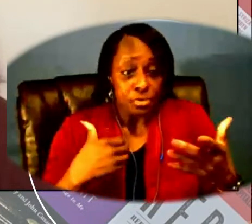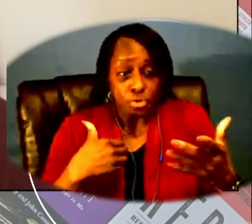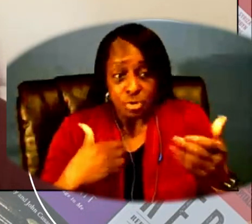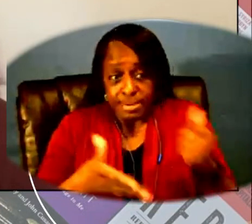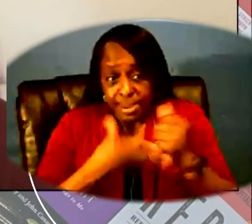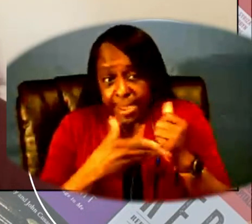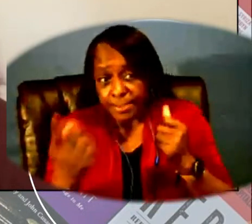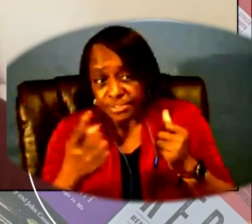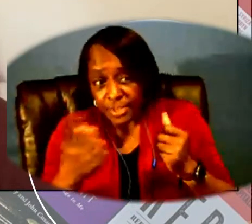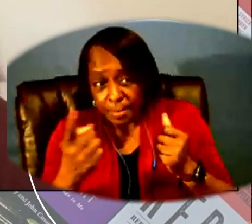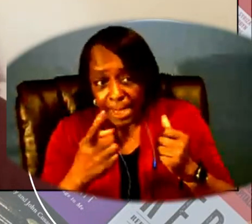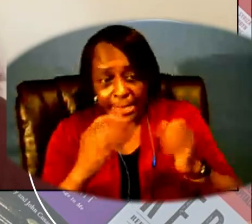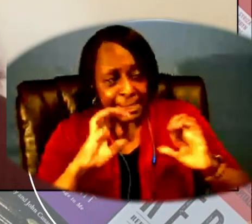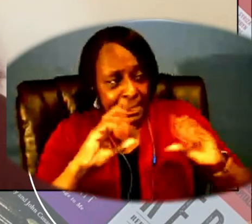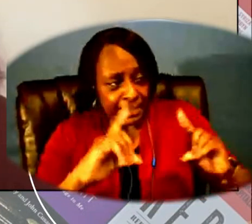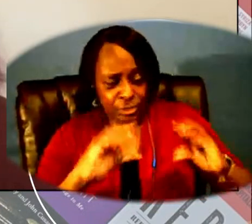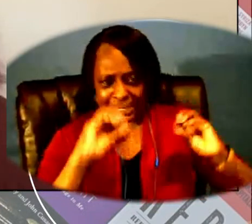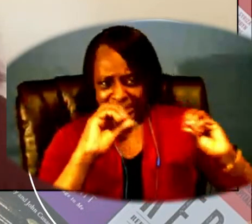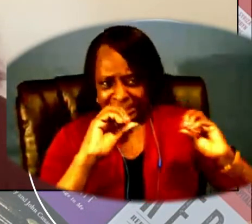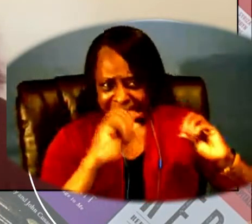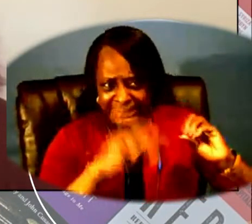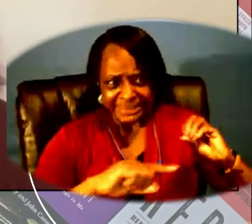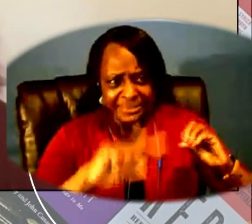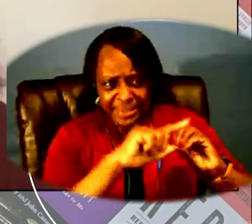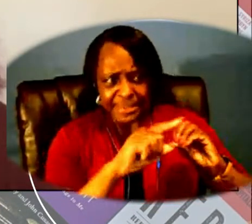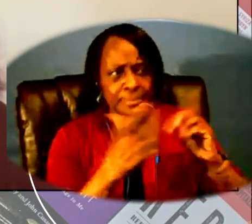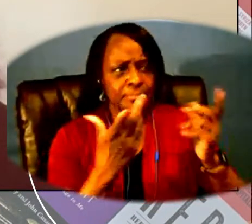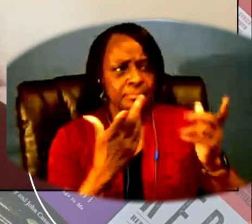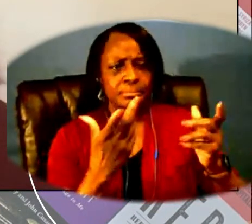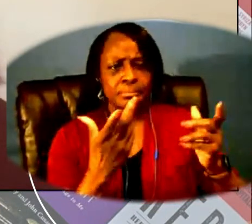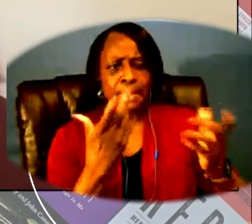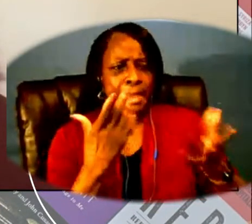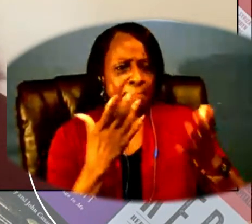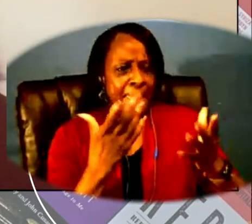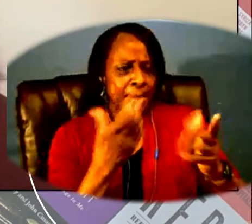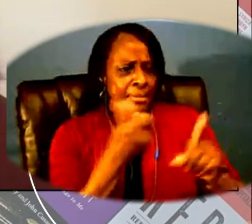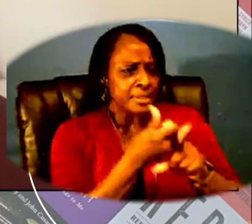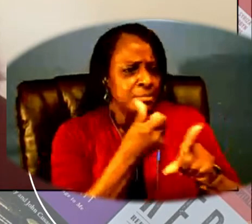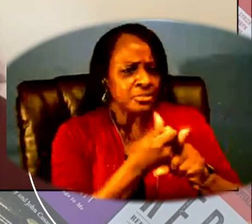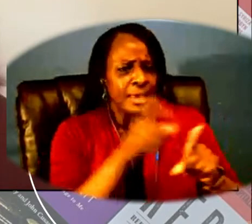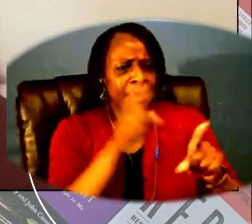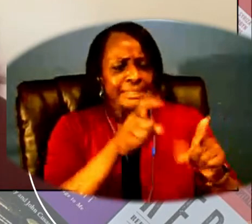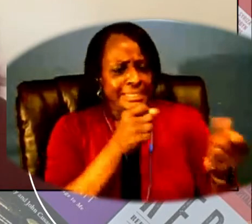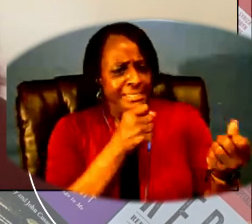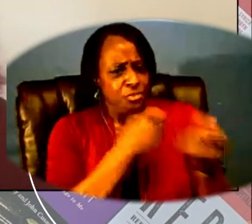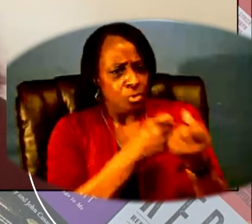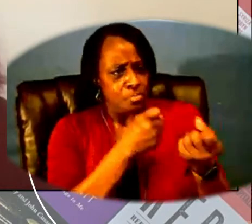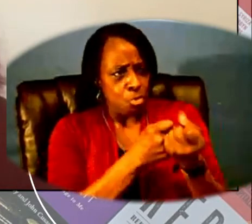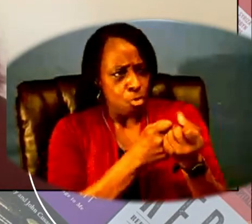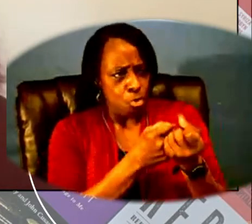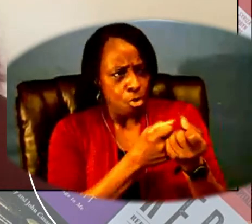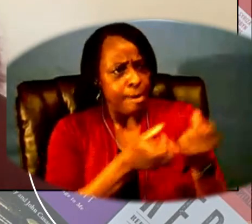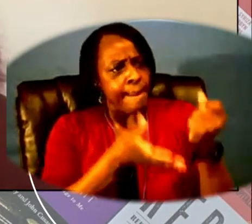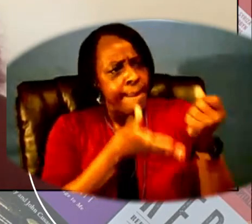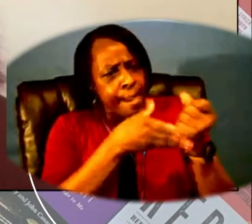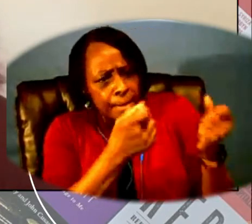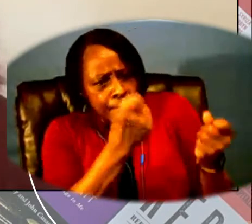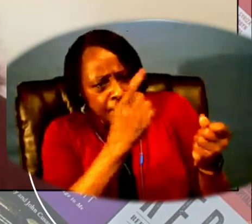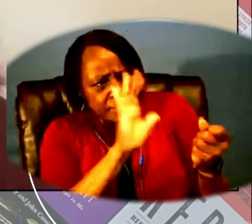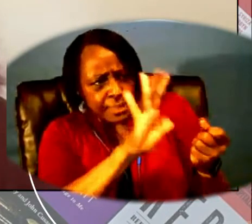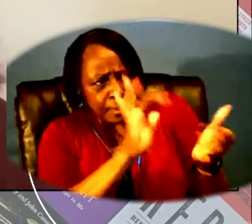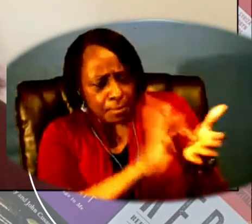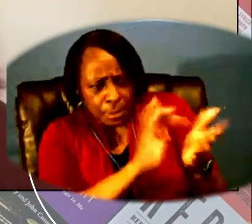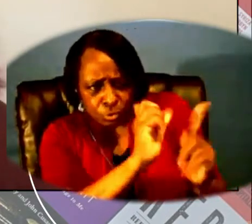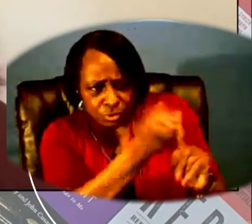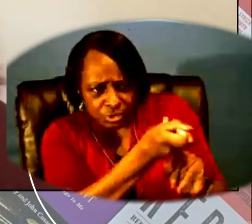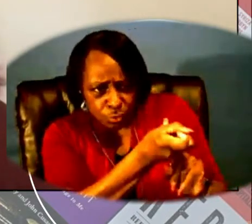help, educate somebody who's just looking for, support to understand their medical concerns. Because once again,